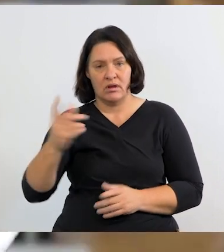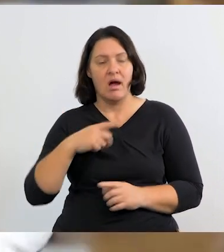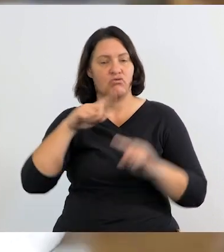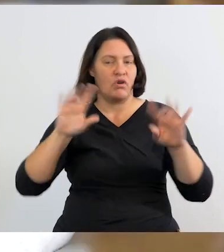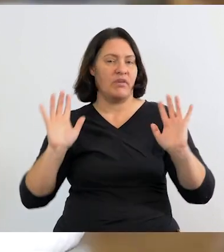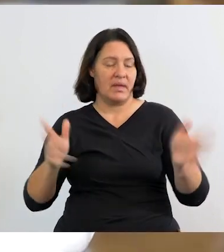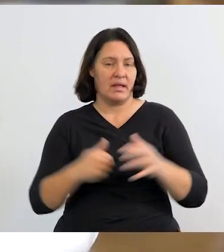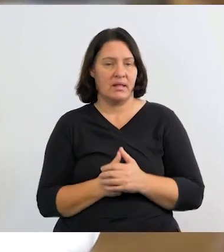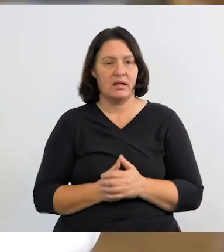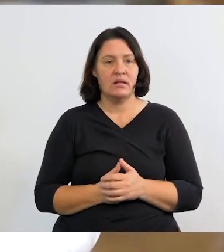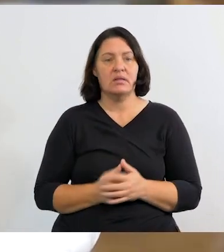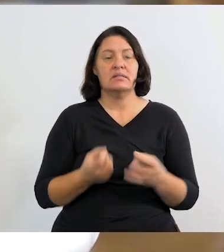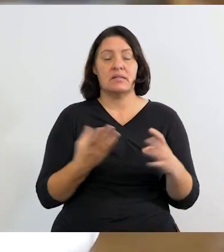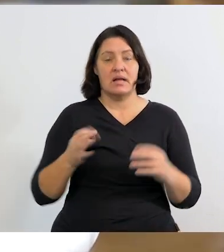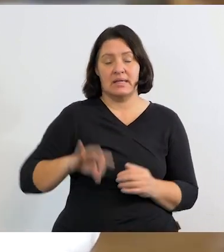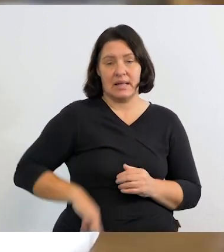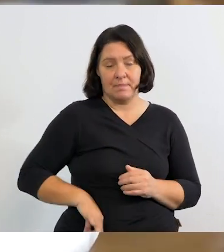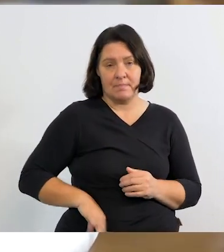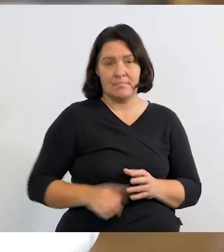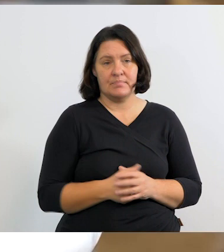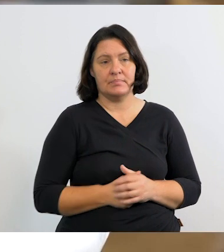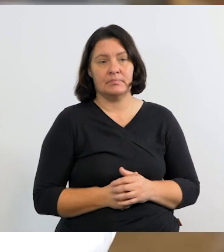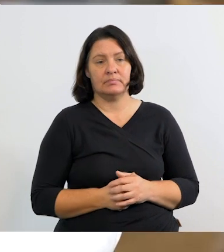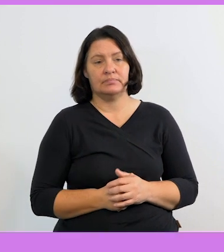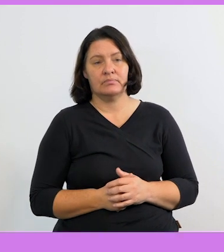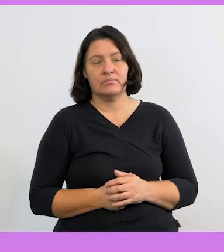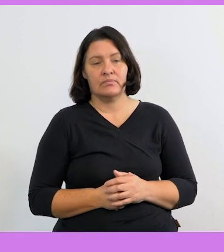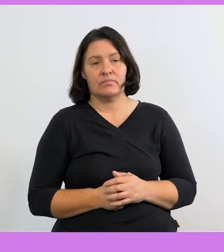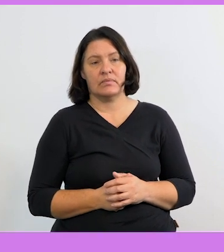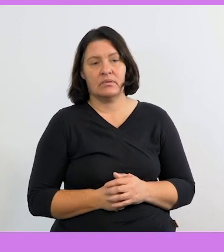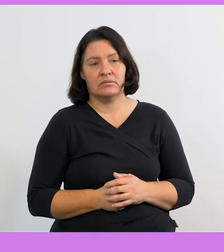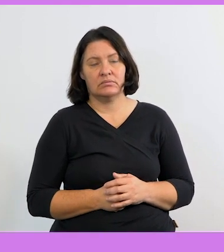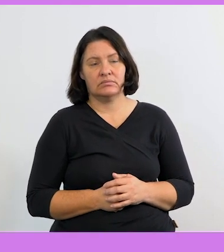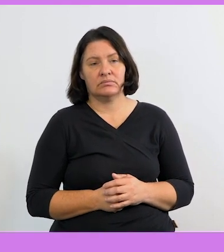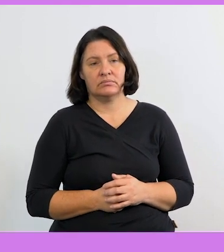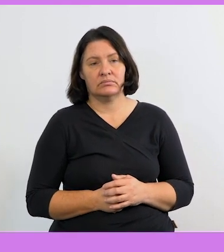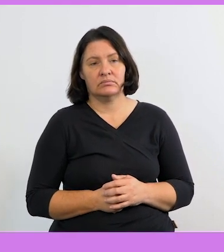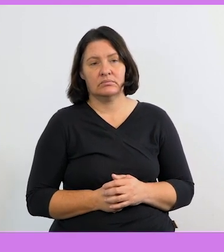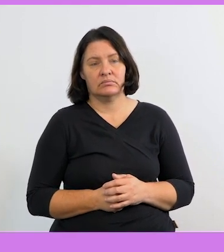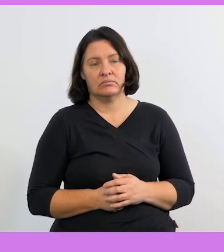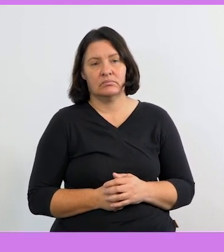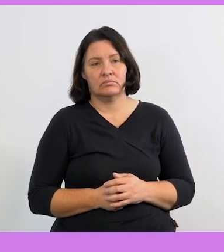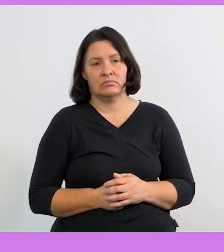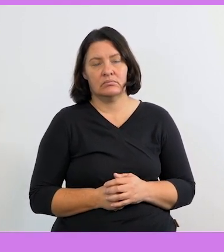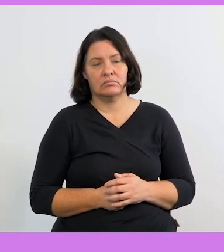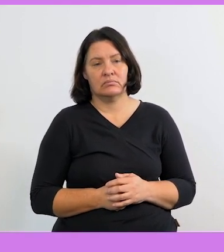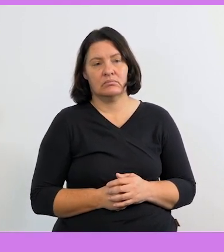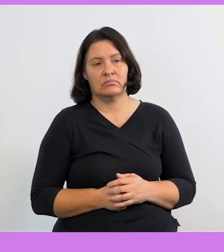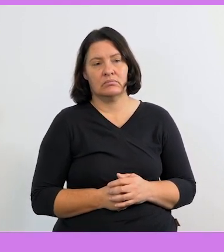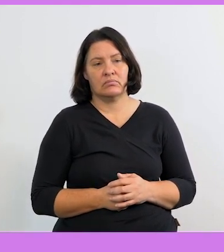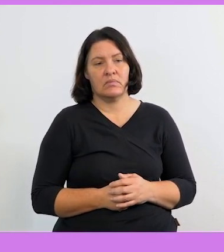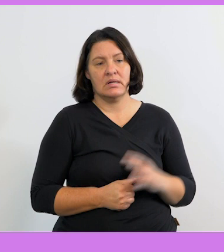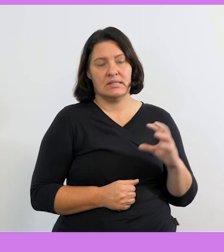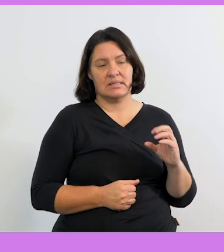points on our graph. I'm going to start with the income, okay, and I'm going to say the first point here, ordered number